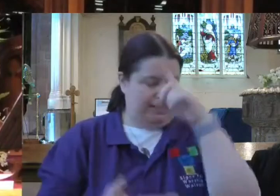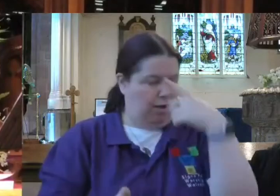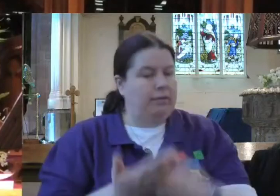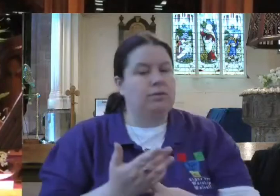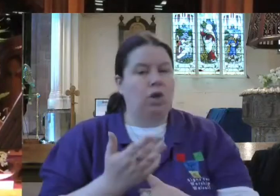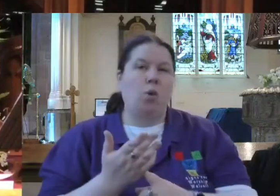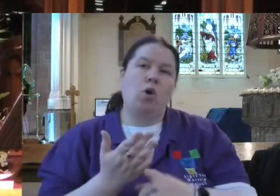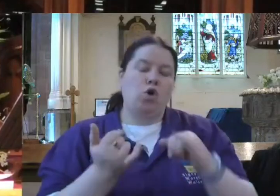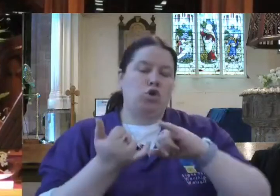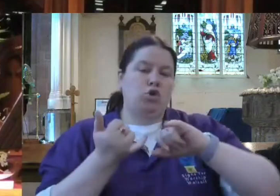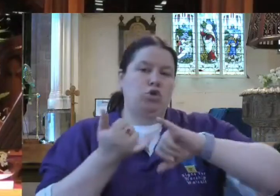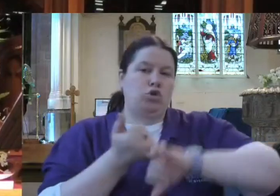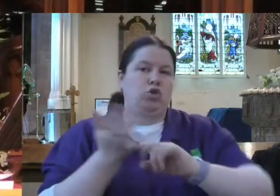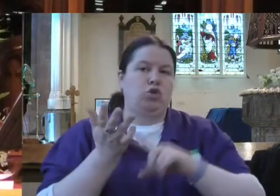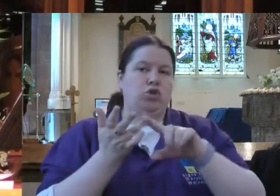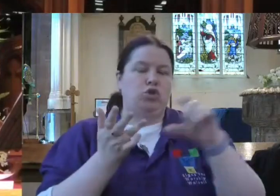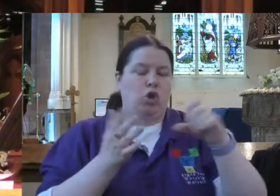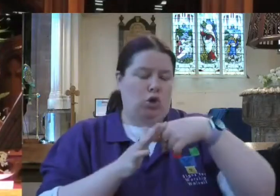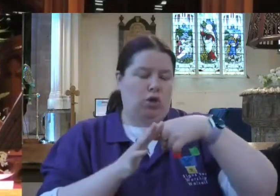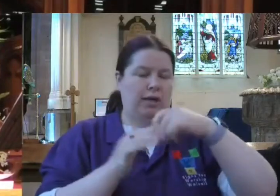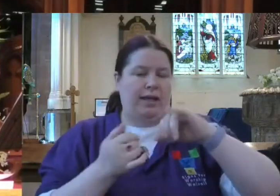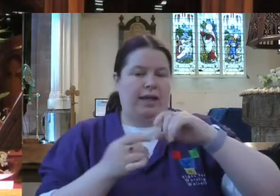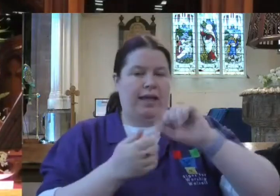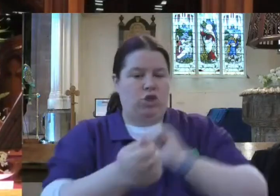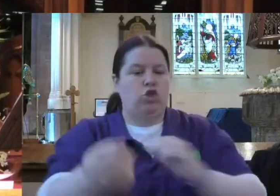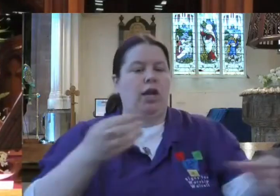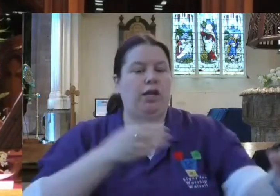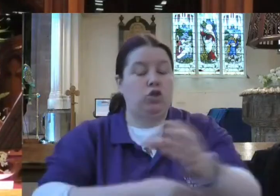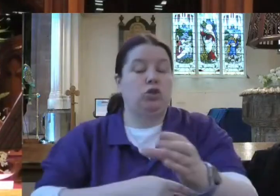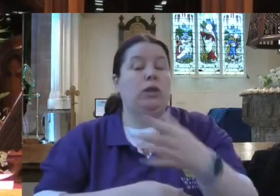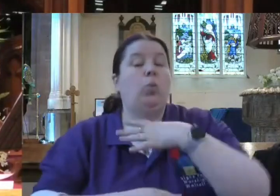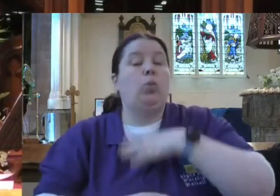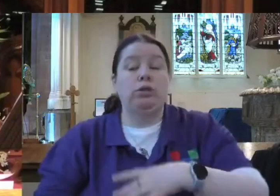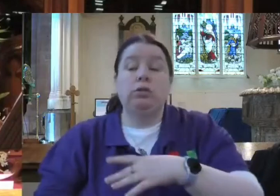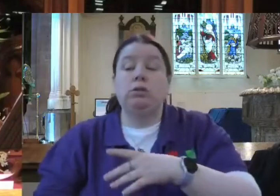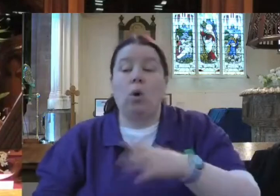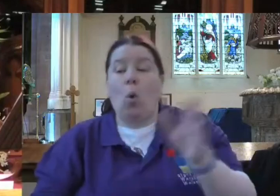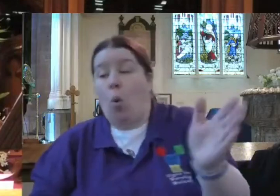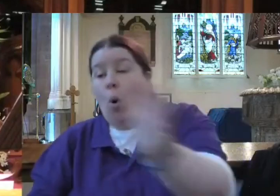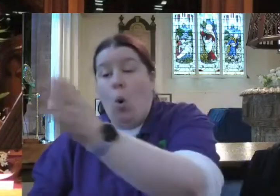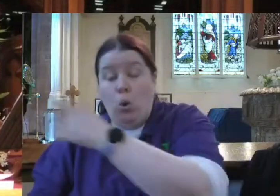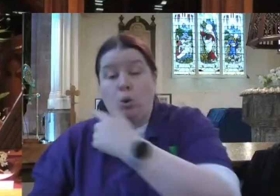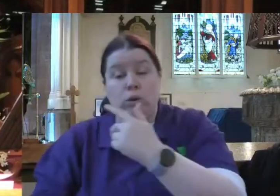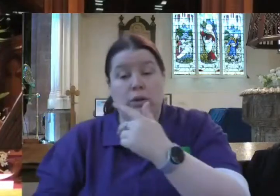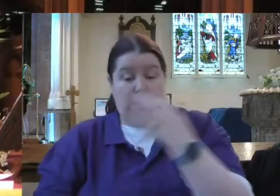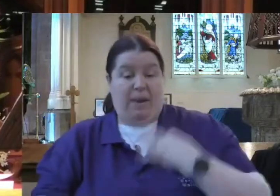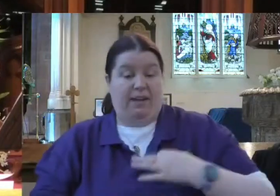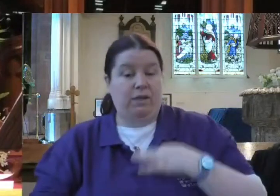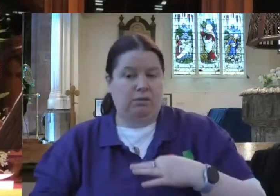all 550 of their workers to benefit from them. So they offered a special bonus that